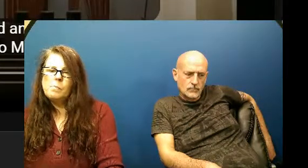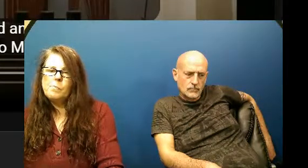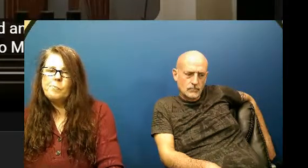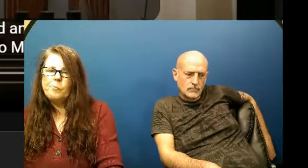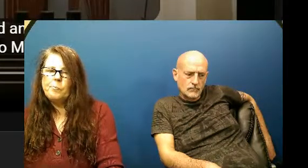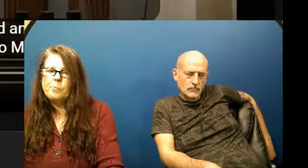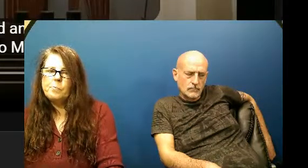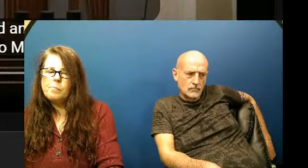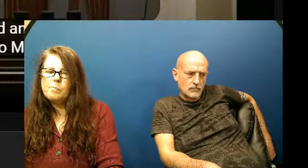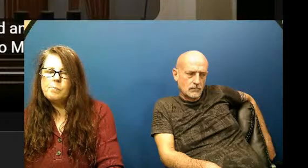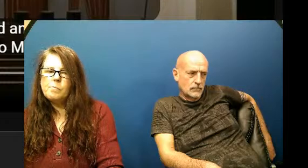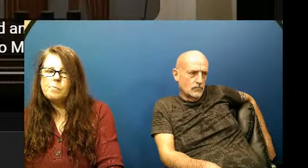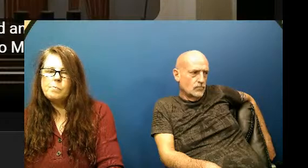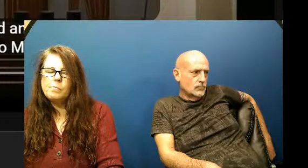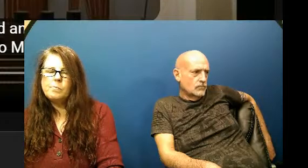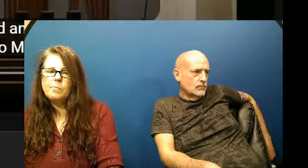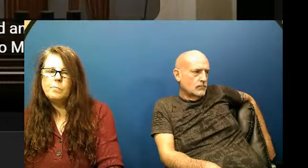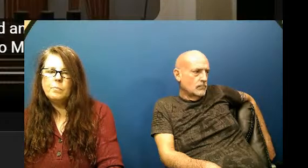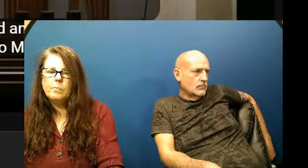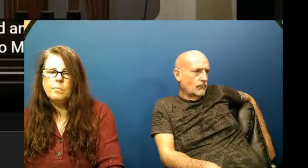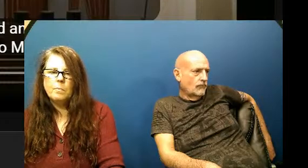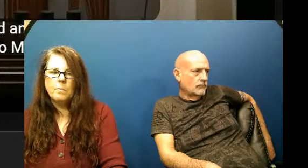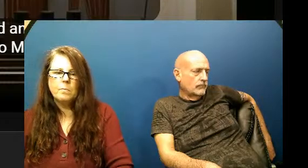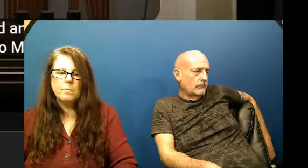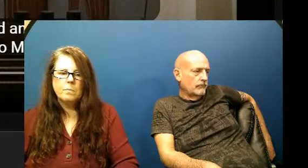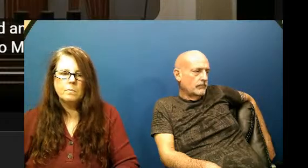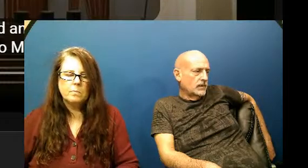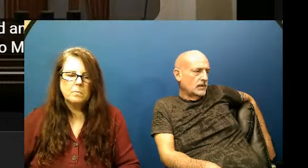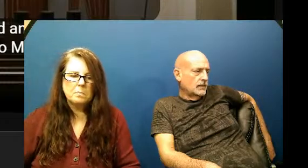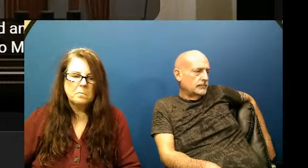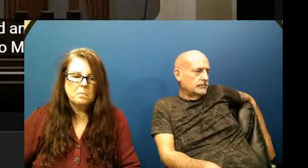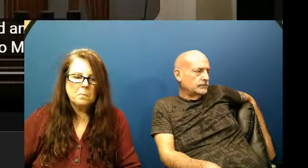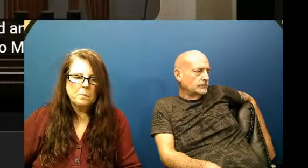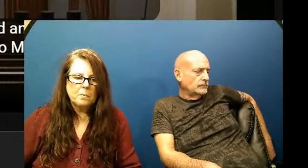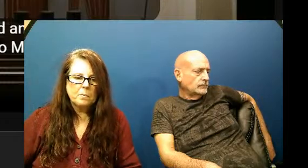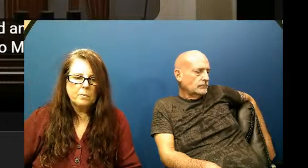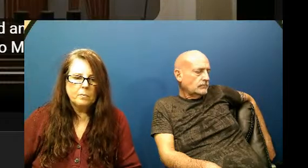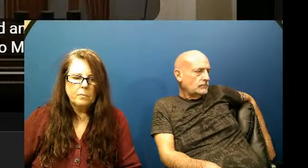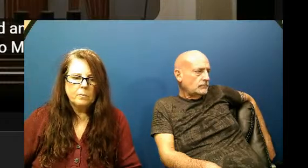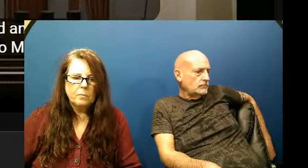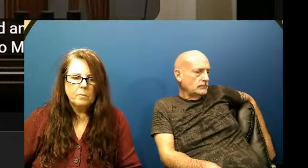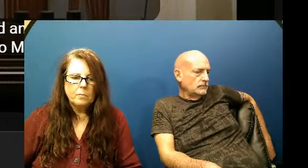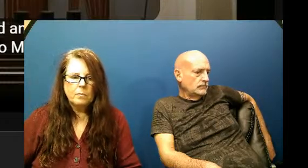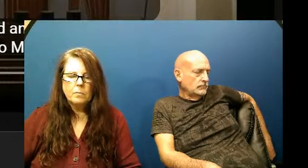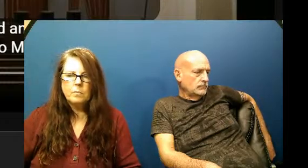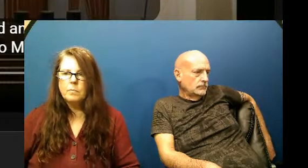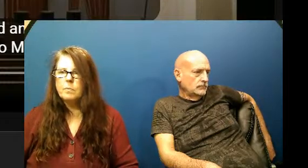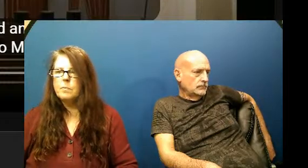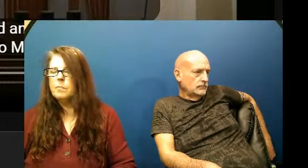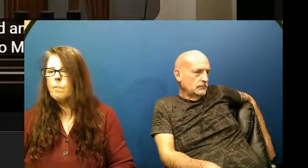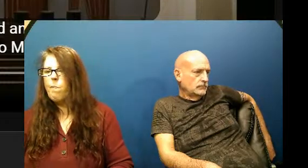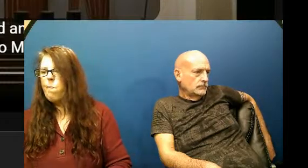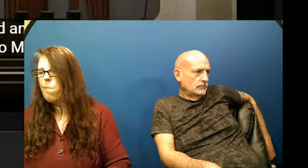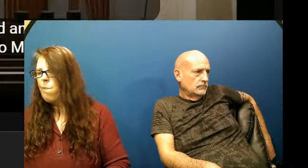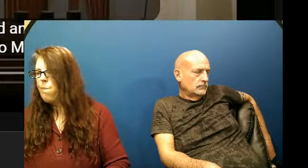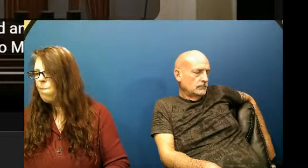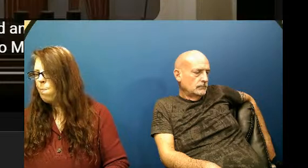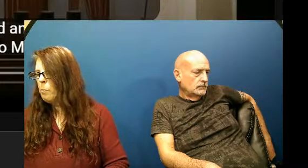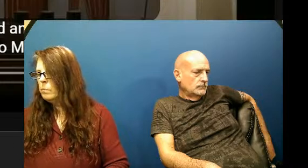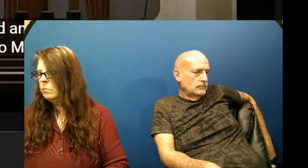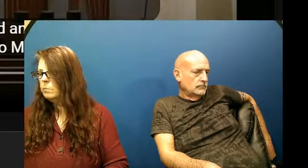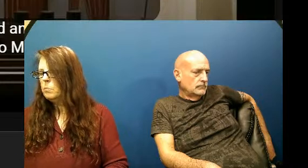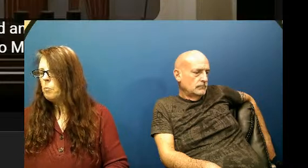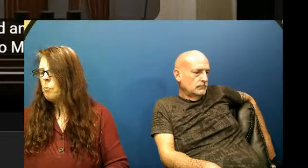this case are the videos and other forms of communication that people like my clients are posting by the millions every day